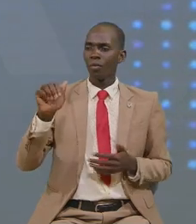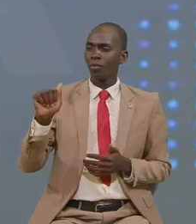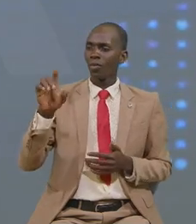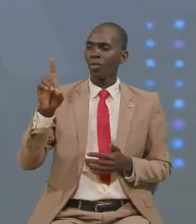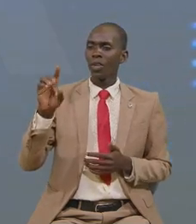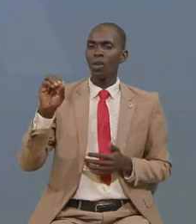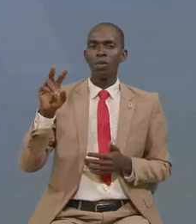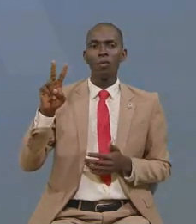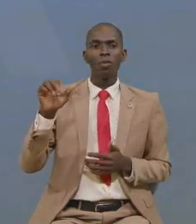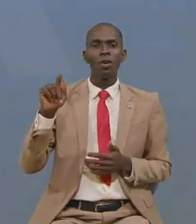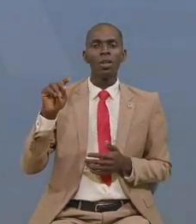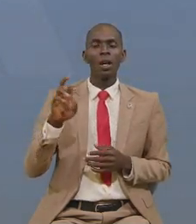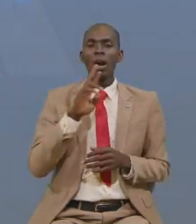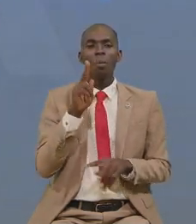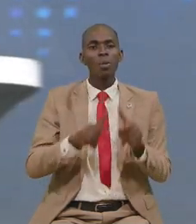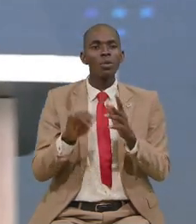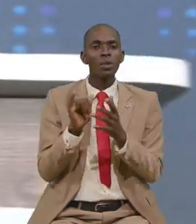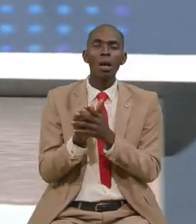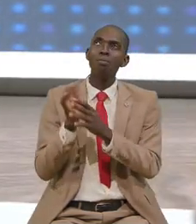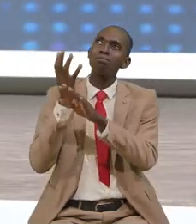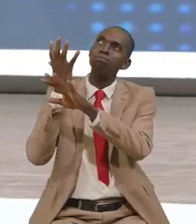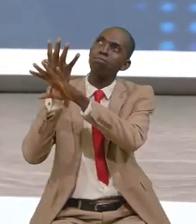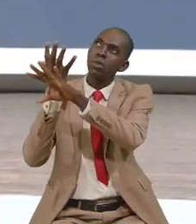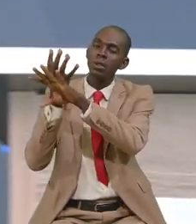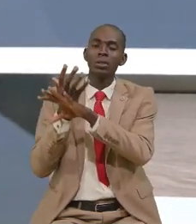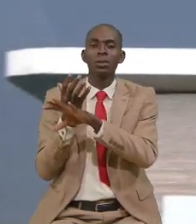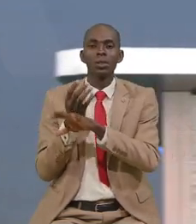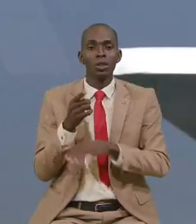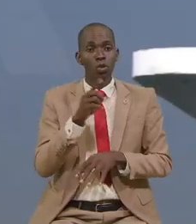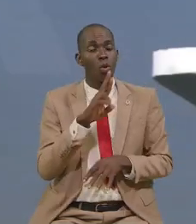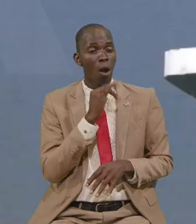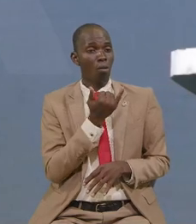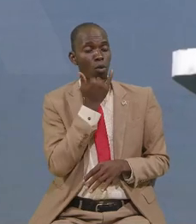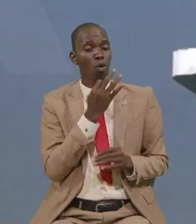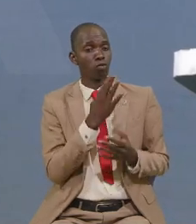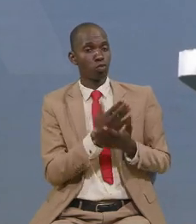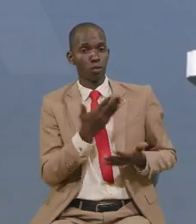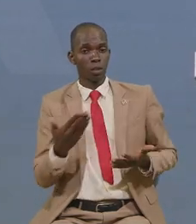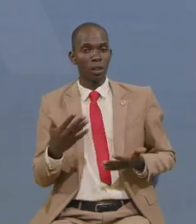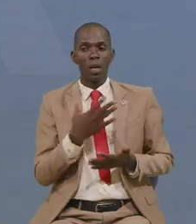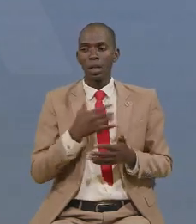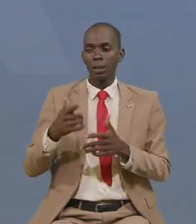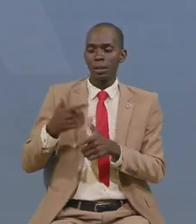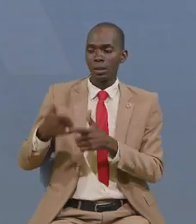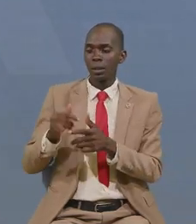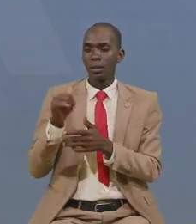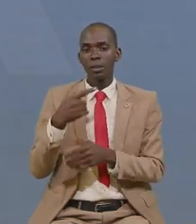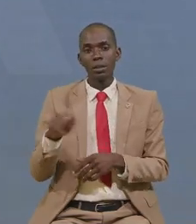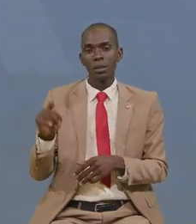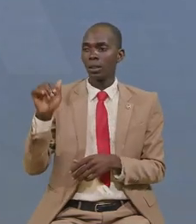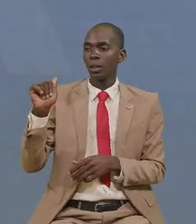plead. You've been guilty of something, and then the advocate comes and he pleads for you. But